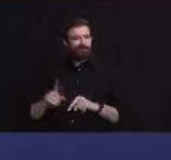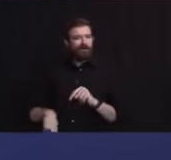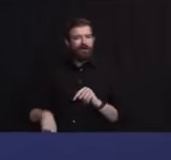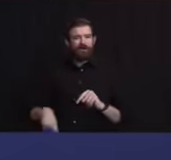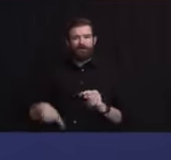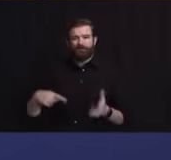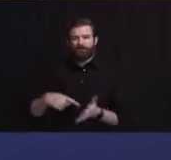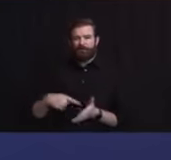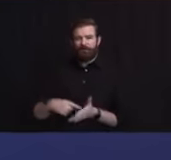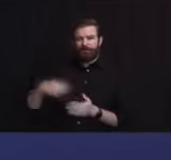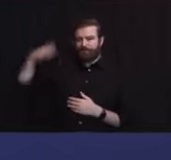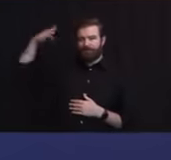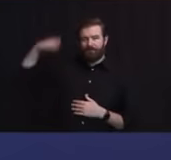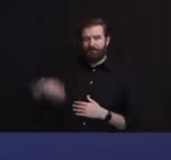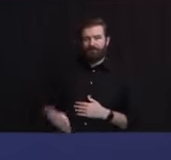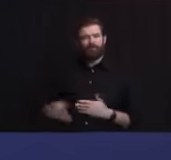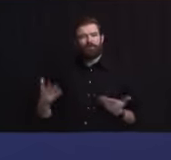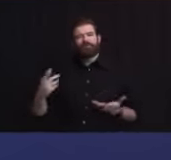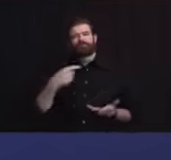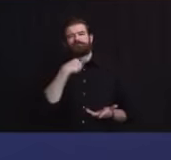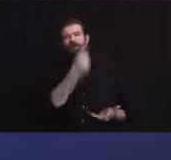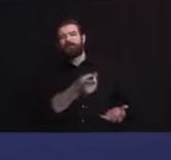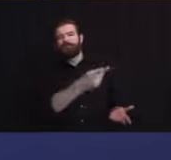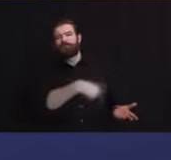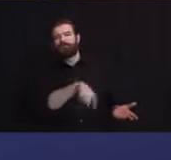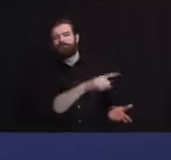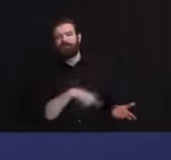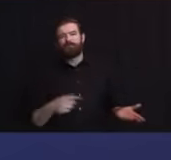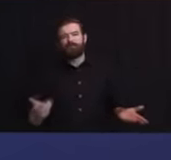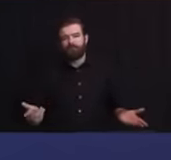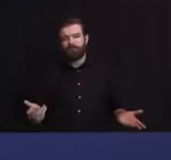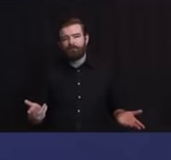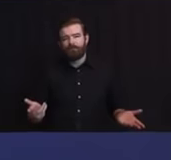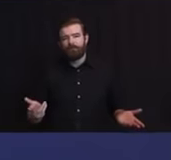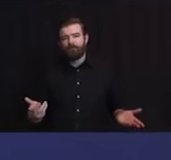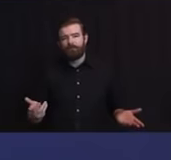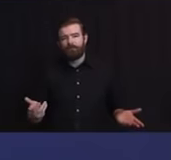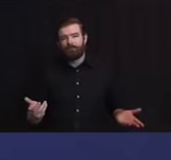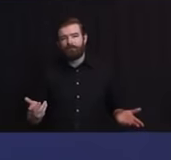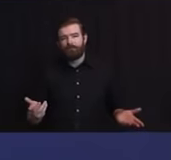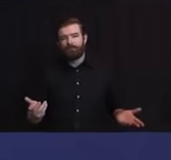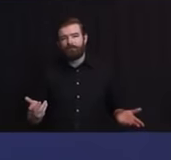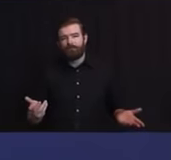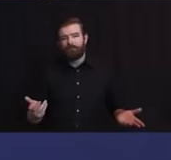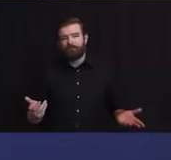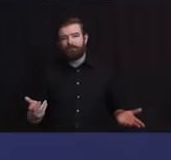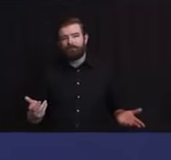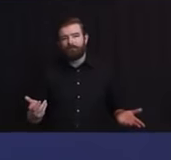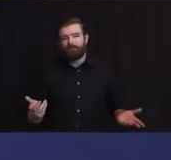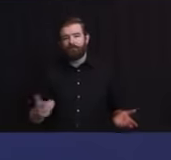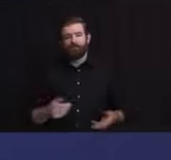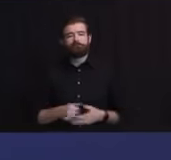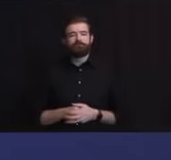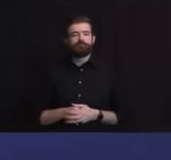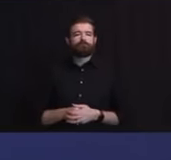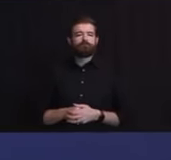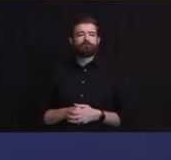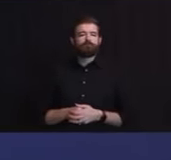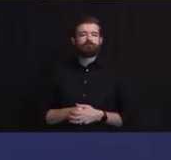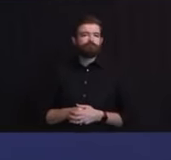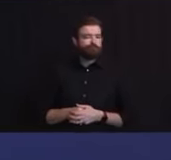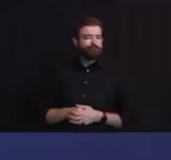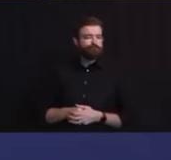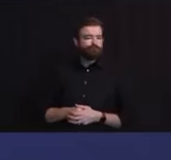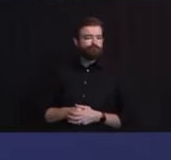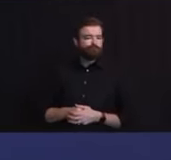to them. For the commissioner, the governor talked about these restrictions, these openings staying in place unless there is a backslide in